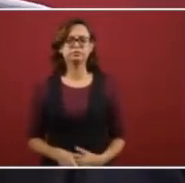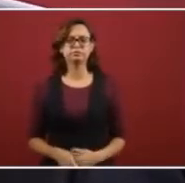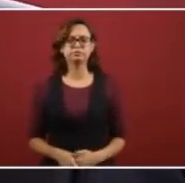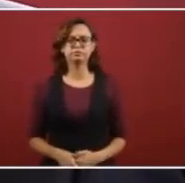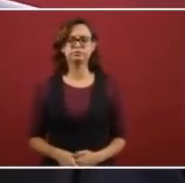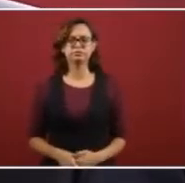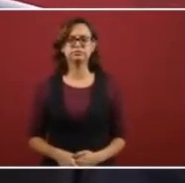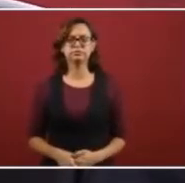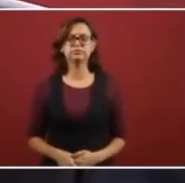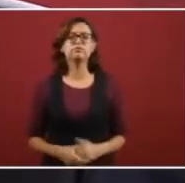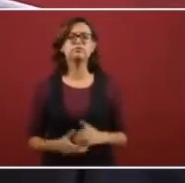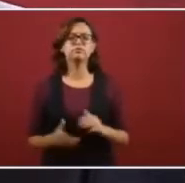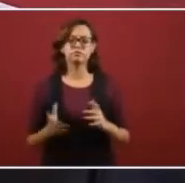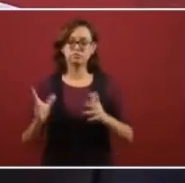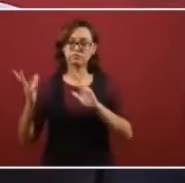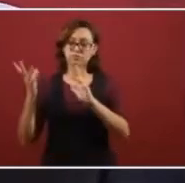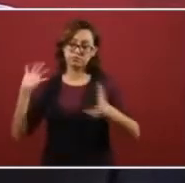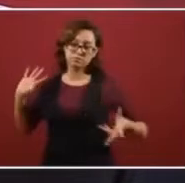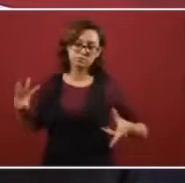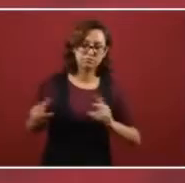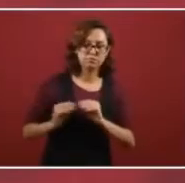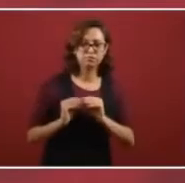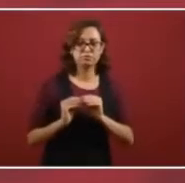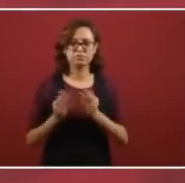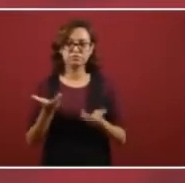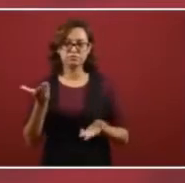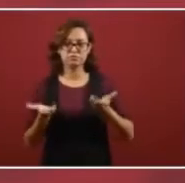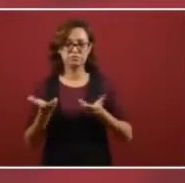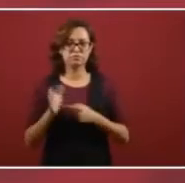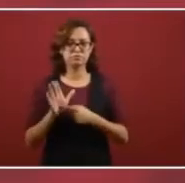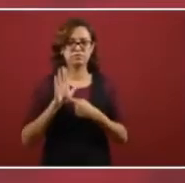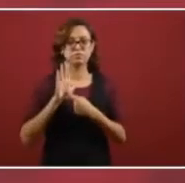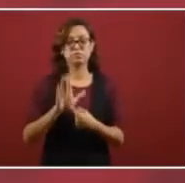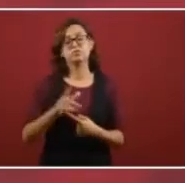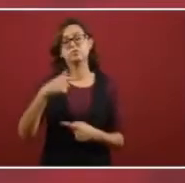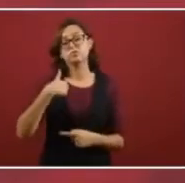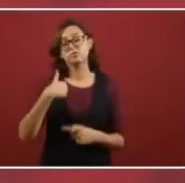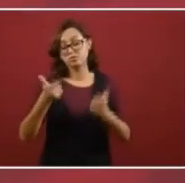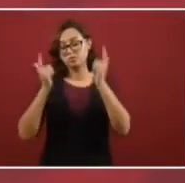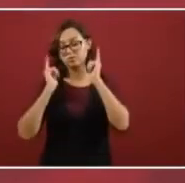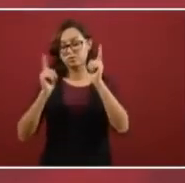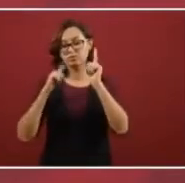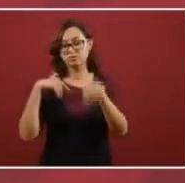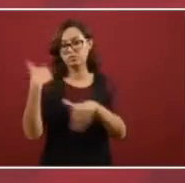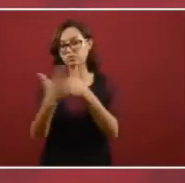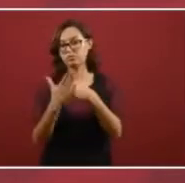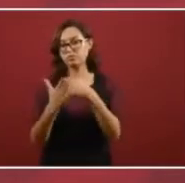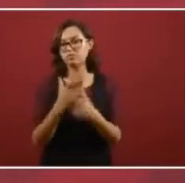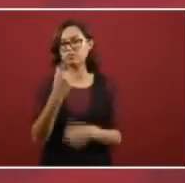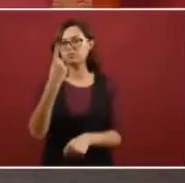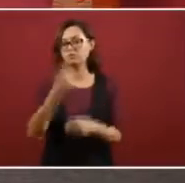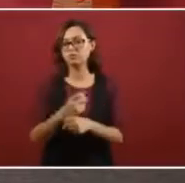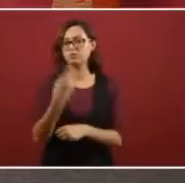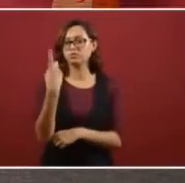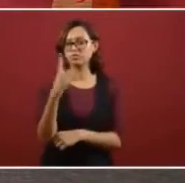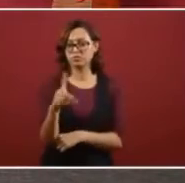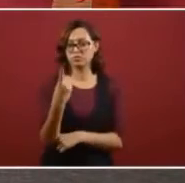And then that will be the balance. And I expect that by the 1st of